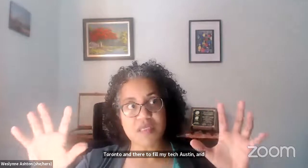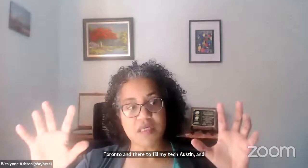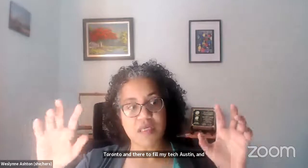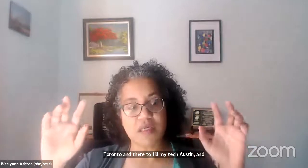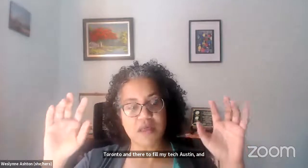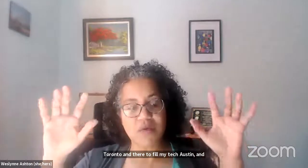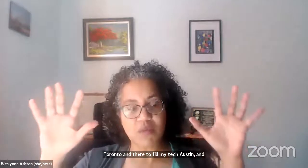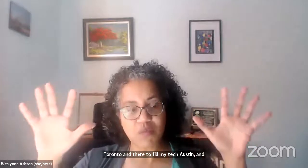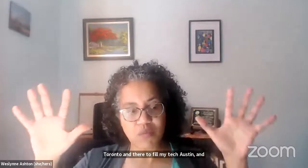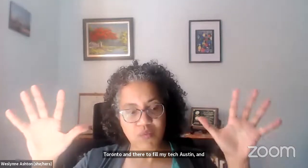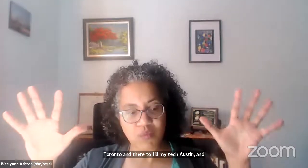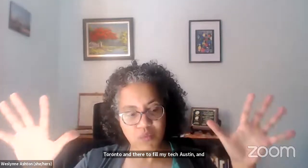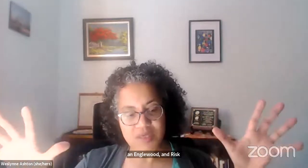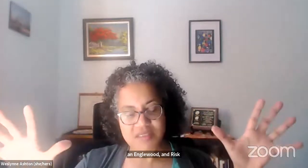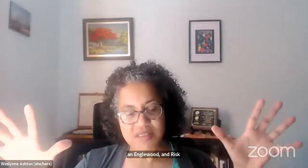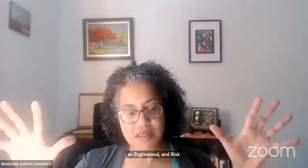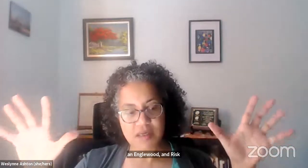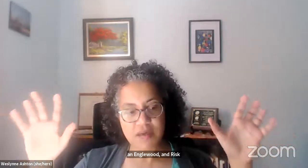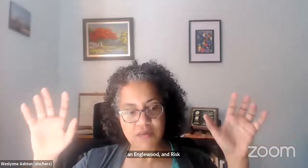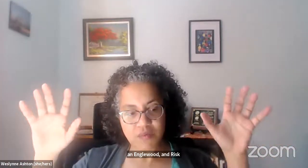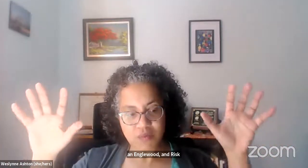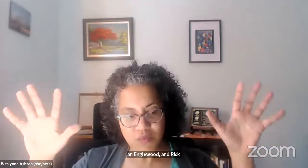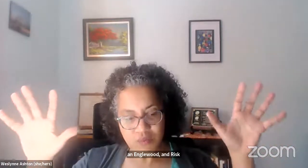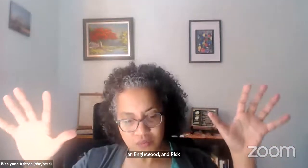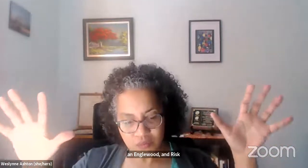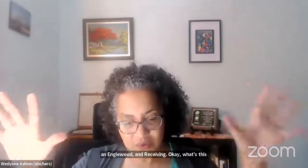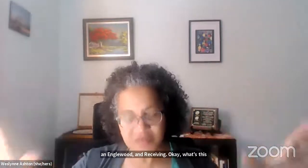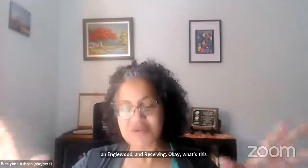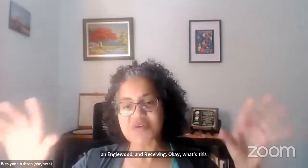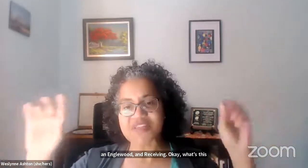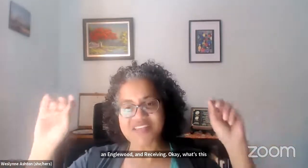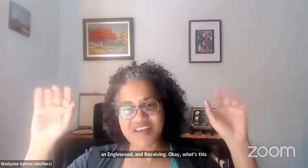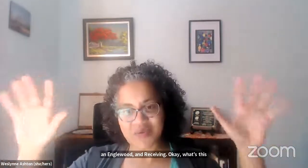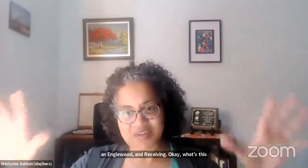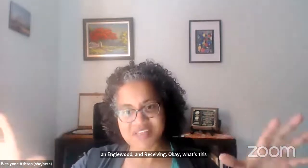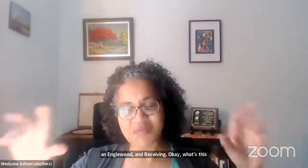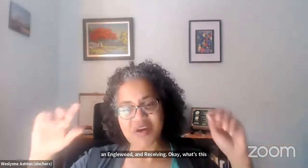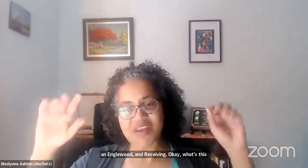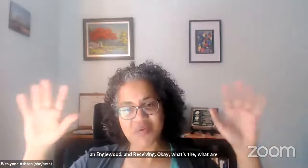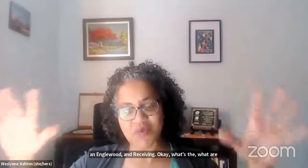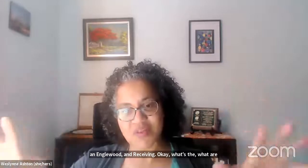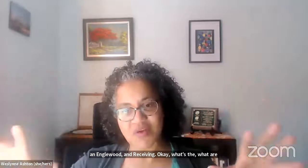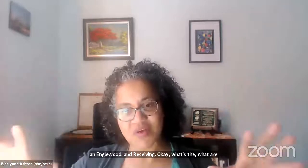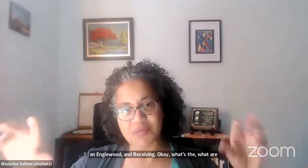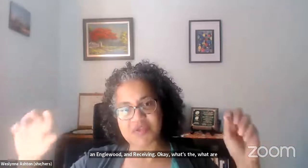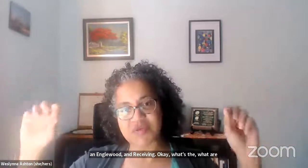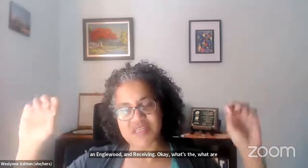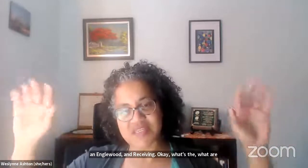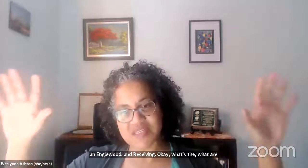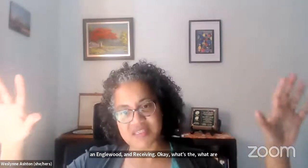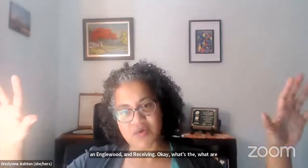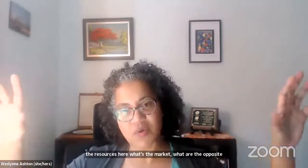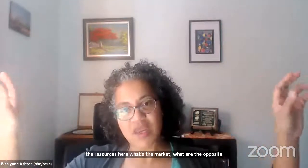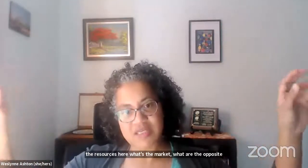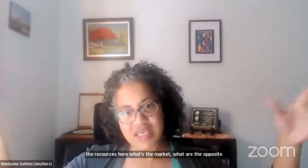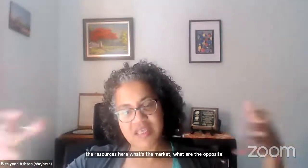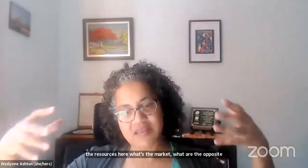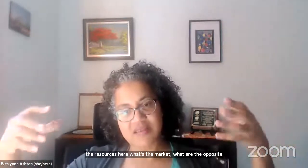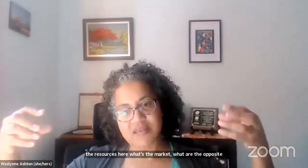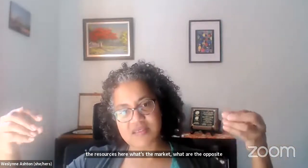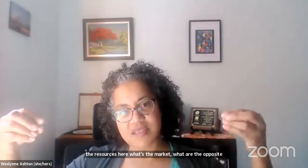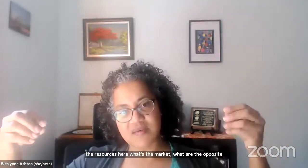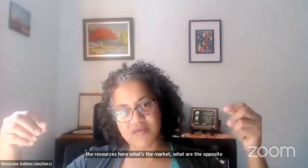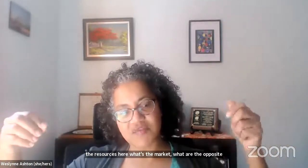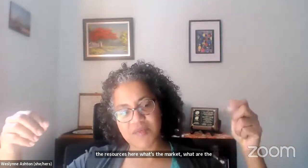we're seeing, okay, what are the resources here? What's the market? What are the opportunities? And so